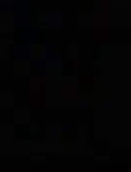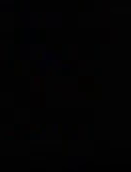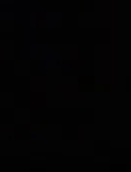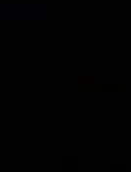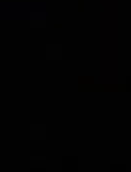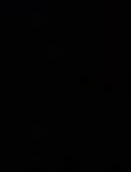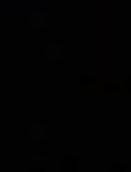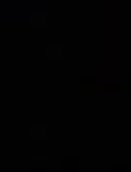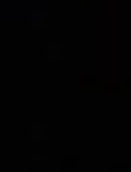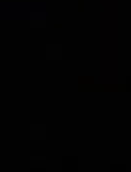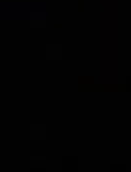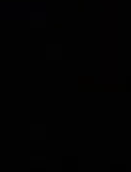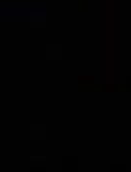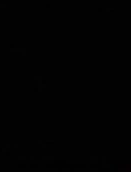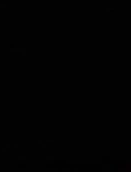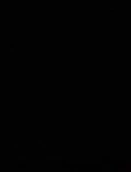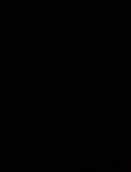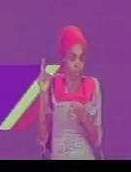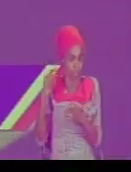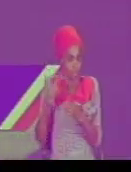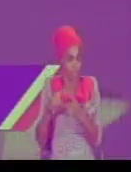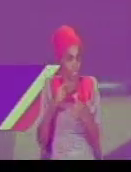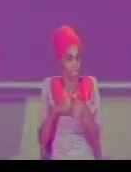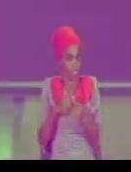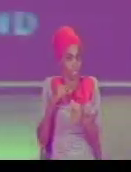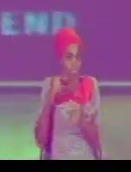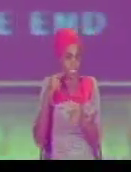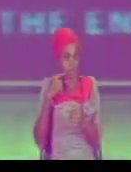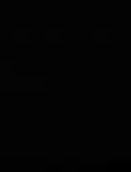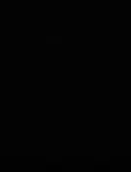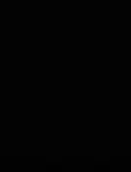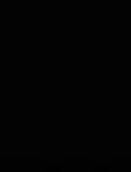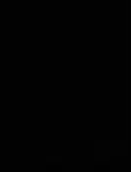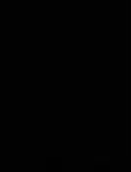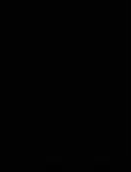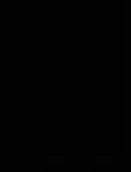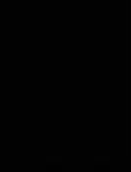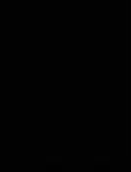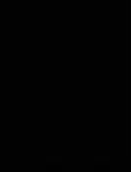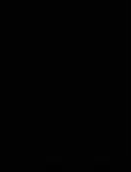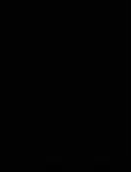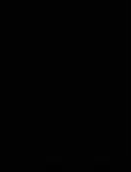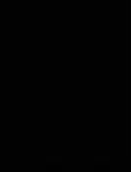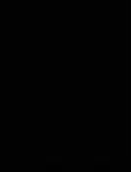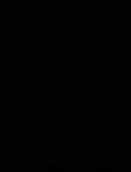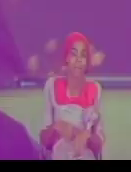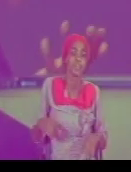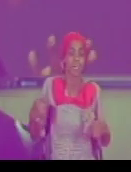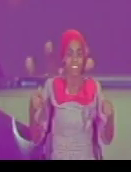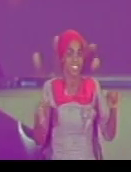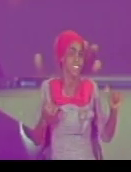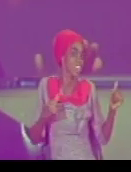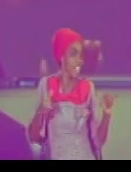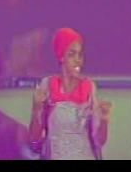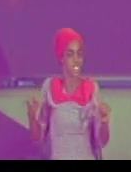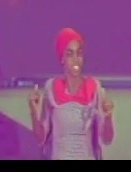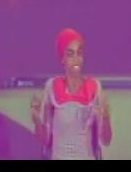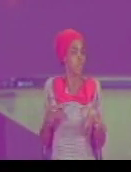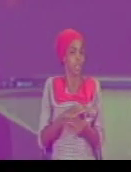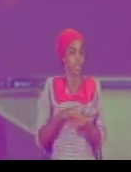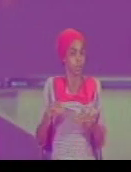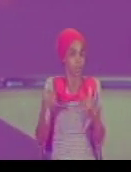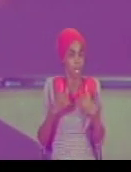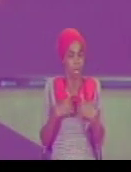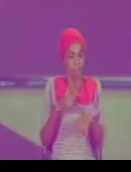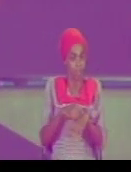then the bitterness? You know, the time dancing, have chance to be